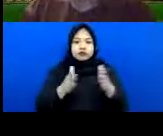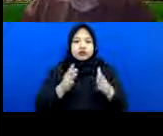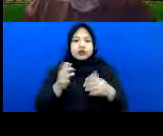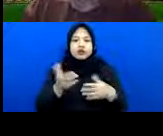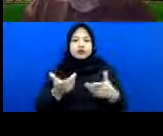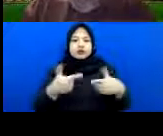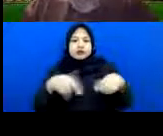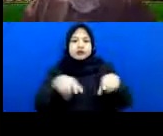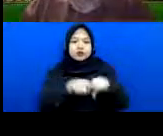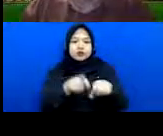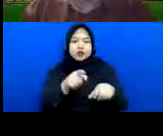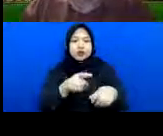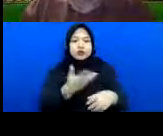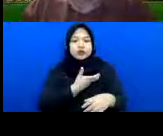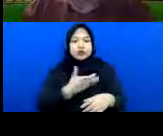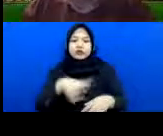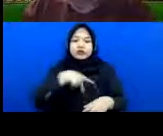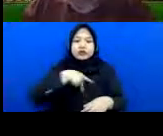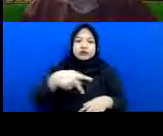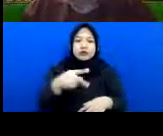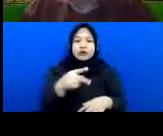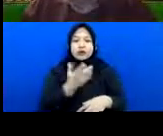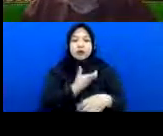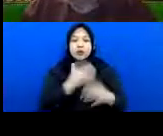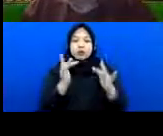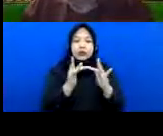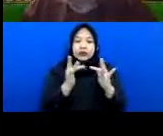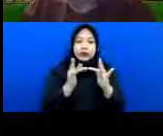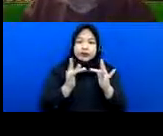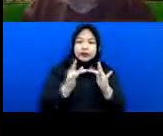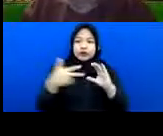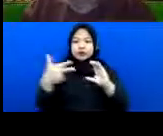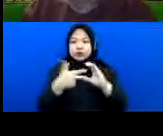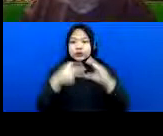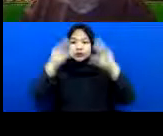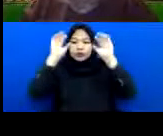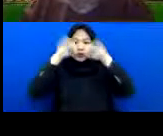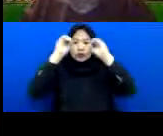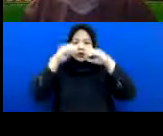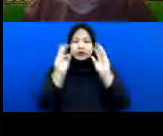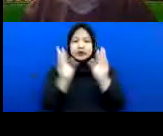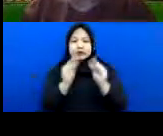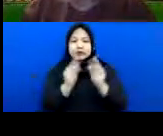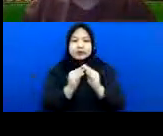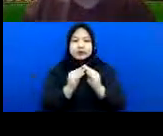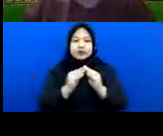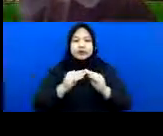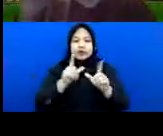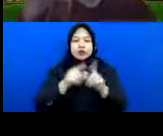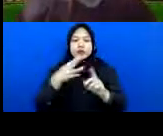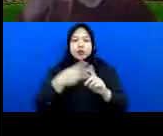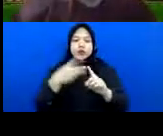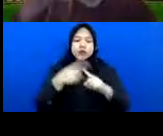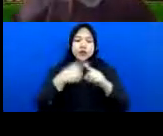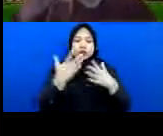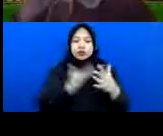to the participants' preferences, either via online platforms, Zoom, Google Meet, Cisco WebEx, or